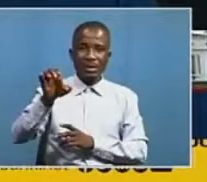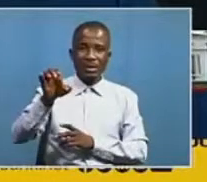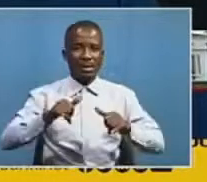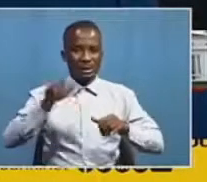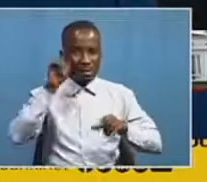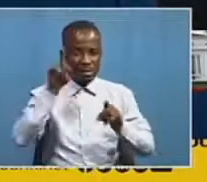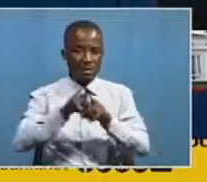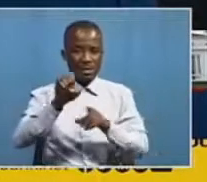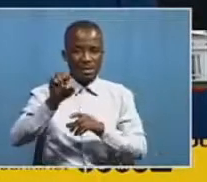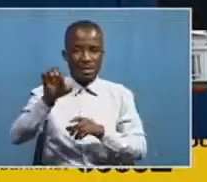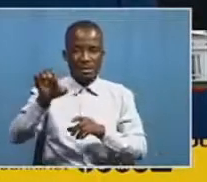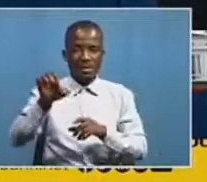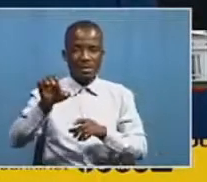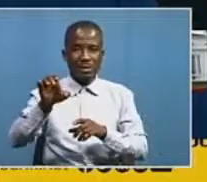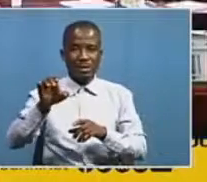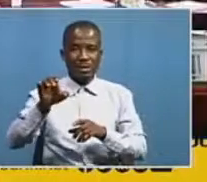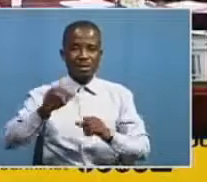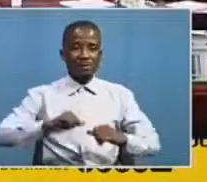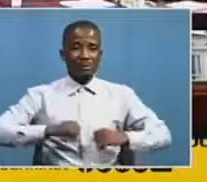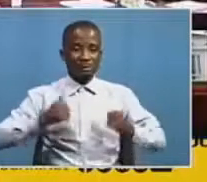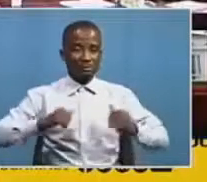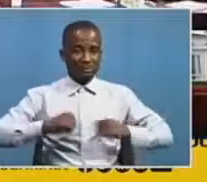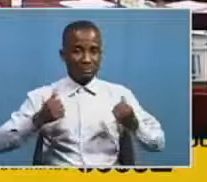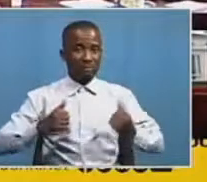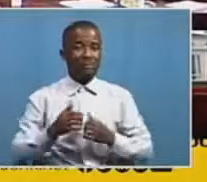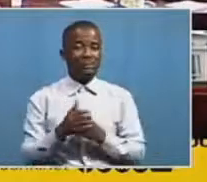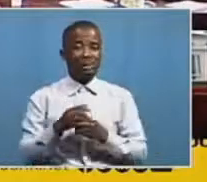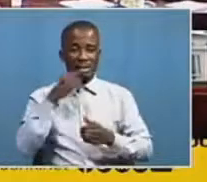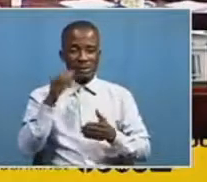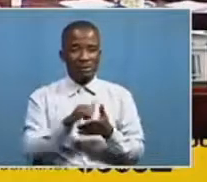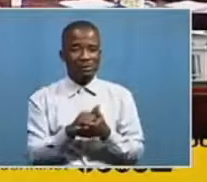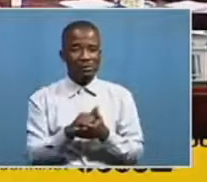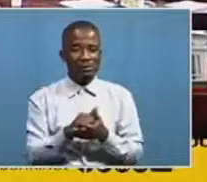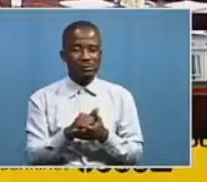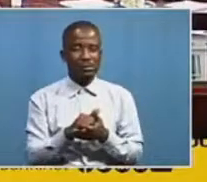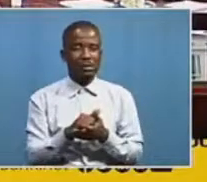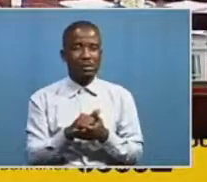first respondent in denial of this allegation averred